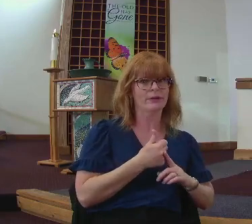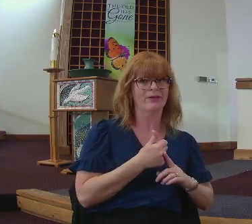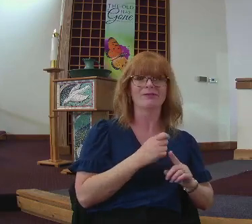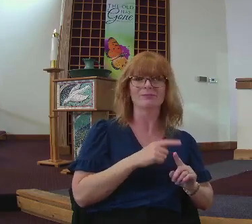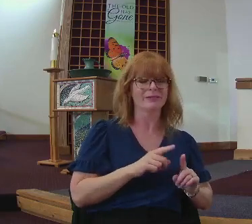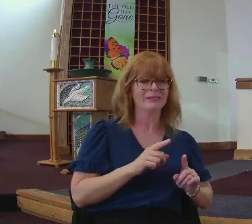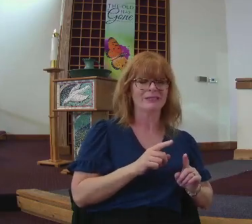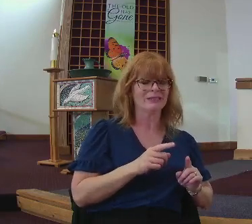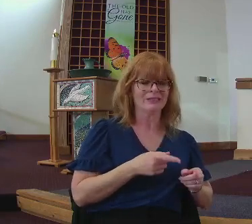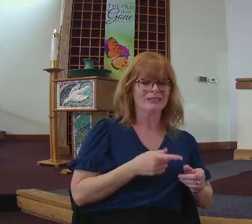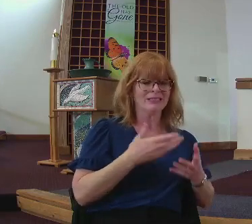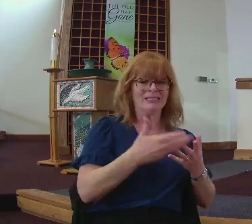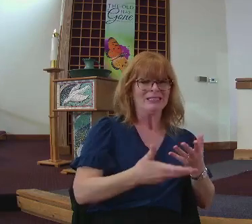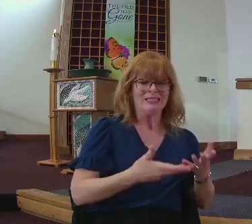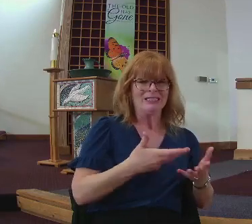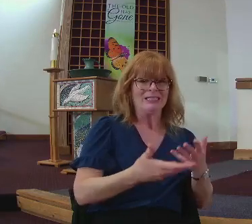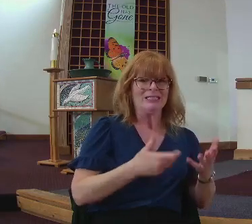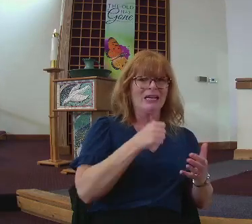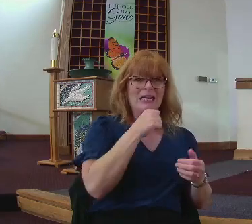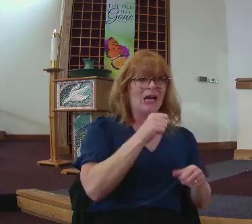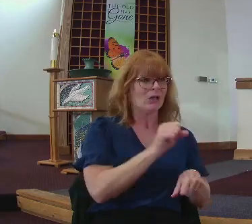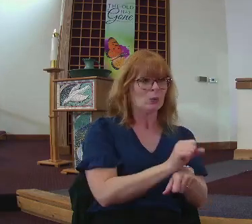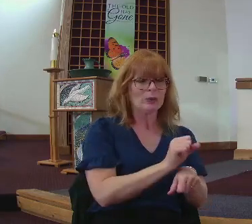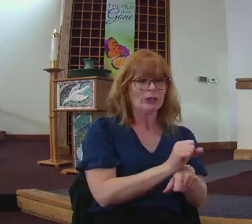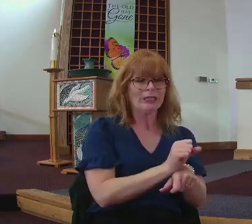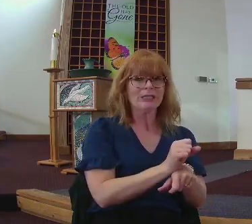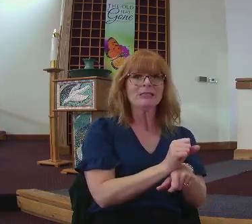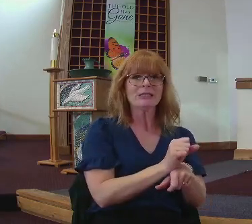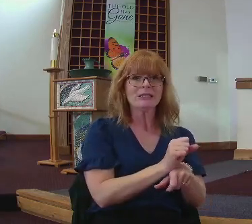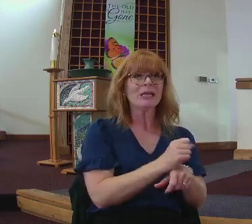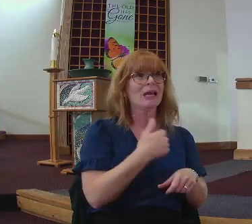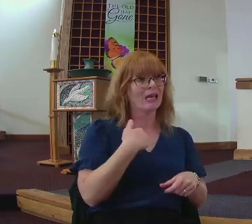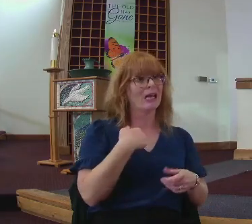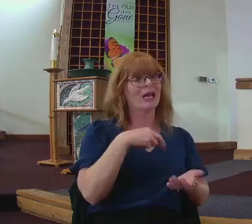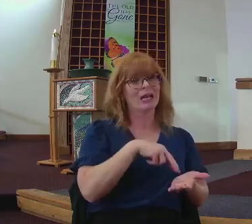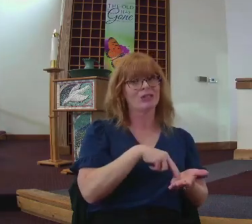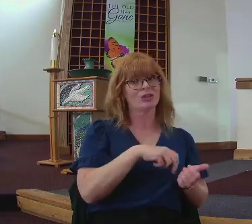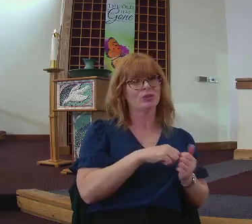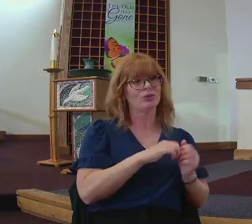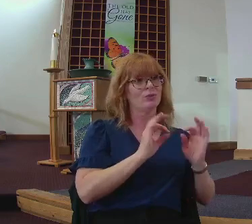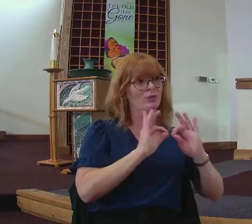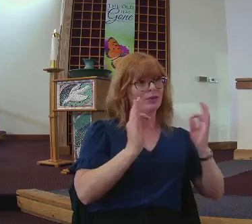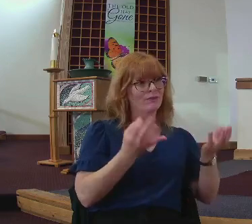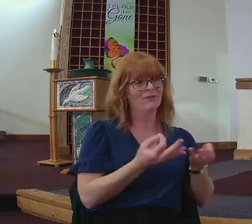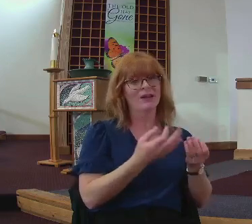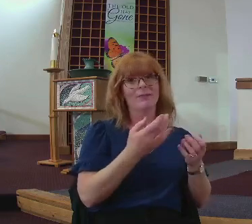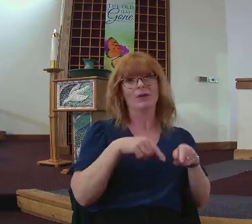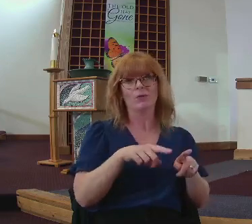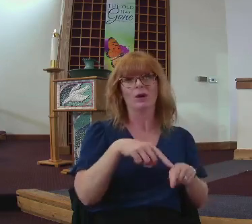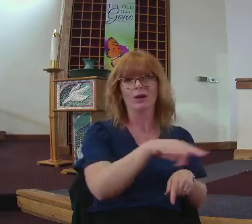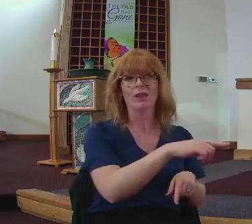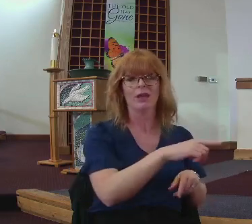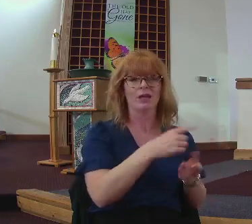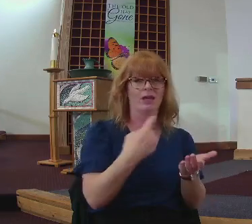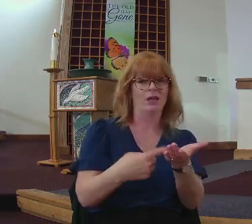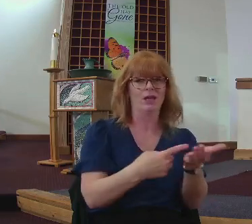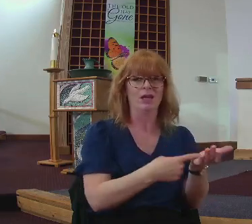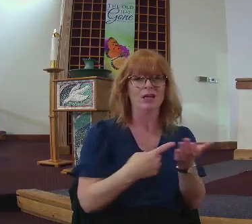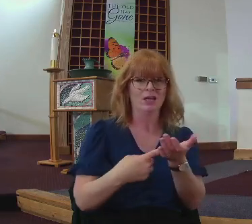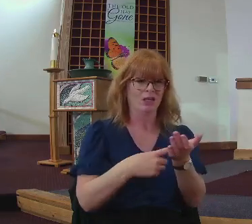working. And I stood with the family as they wrestled with the question, should we pull the